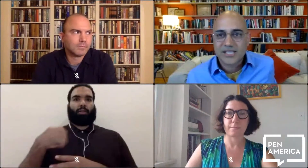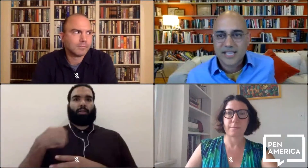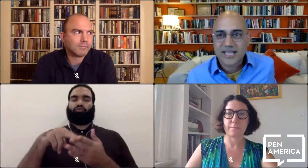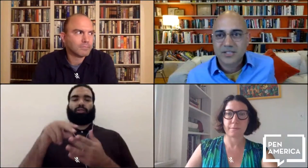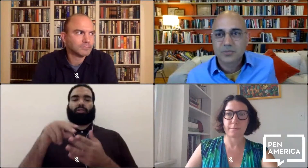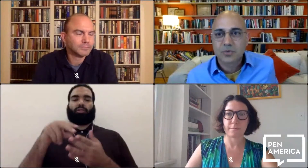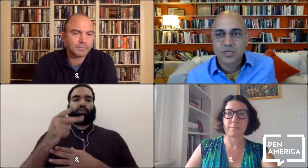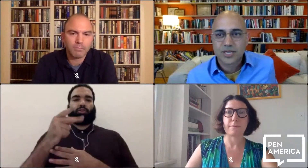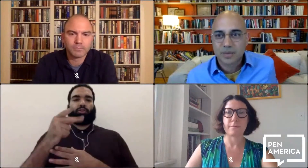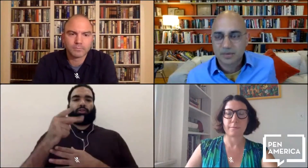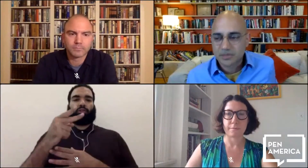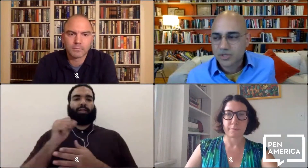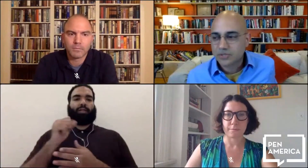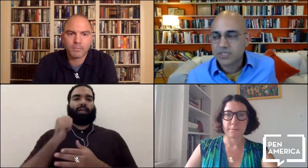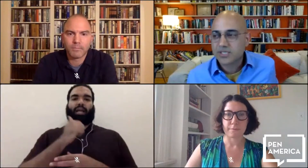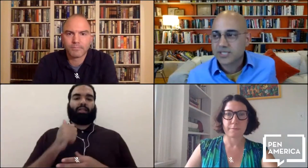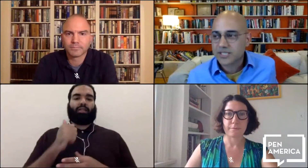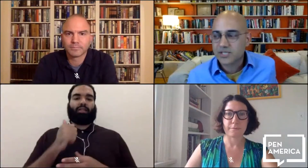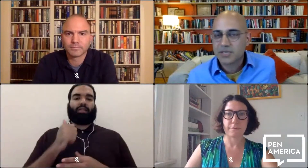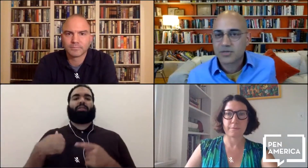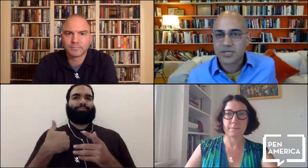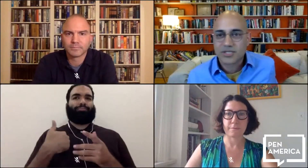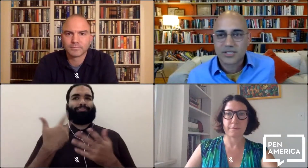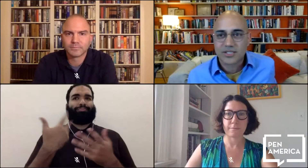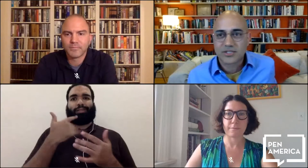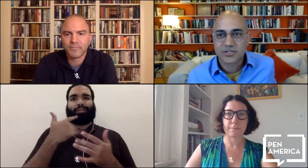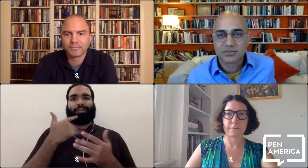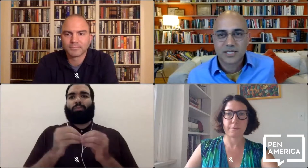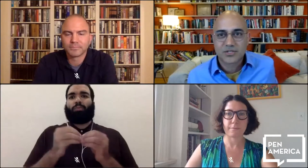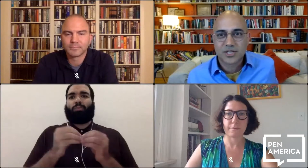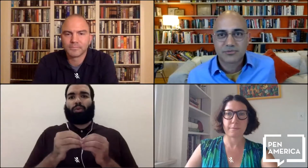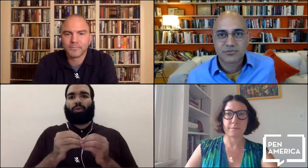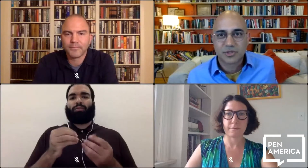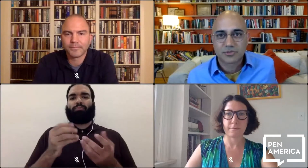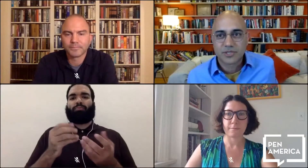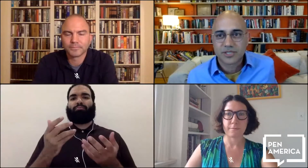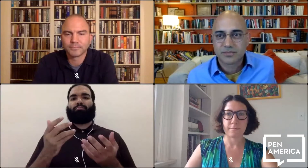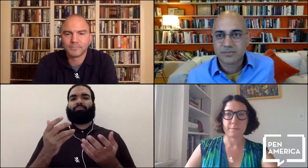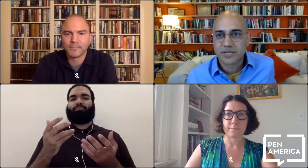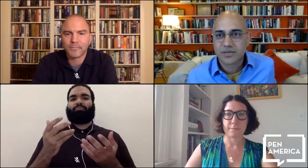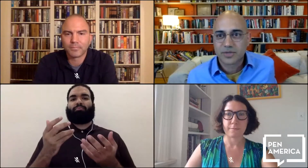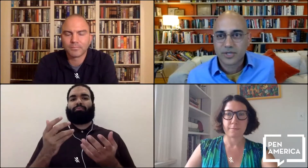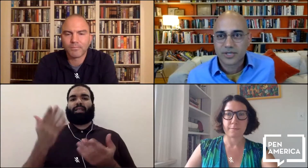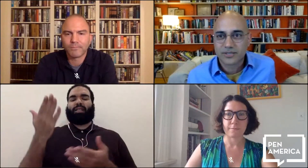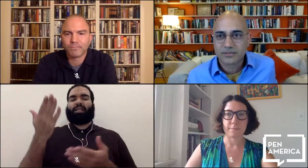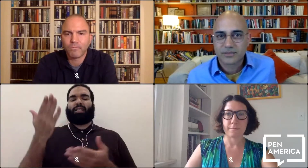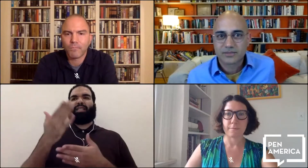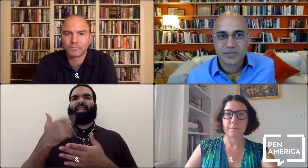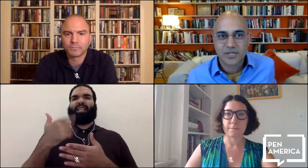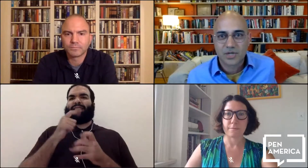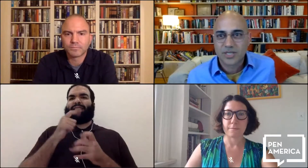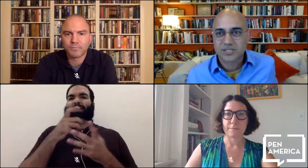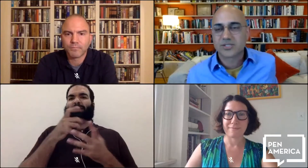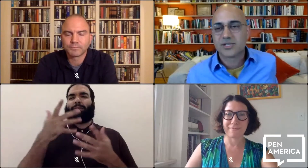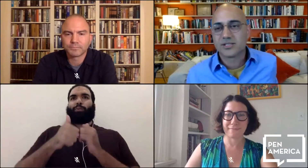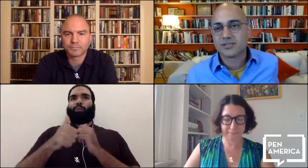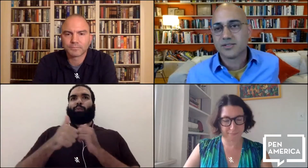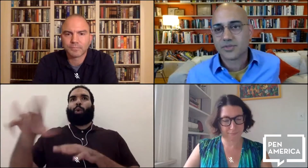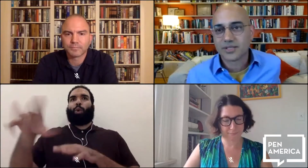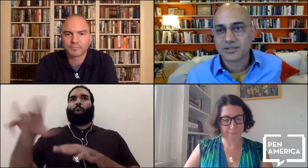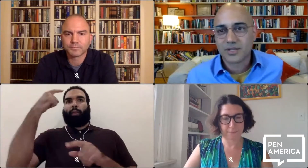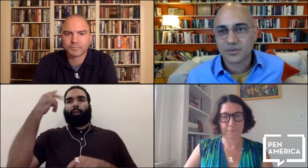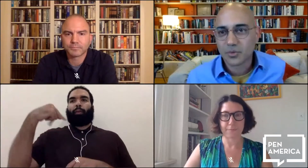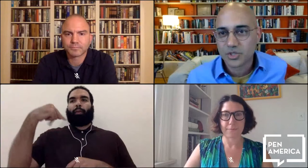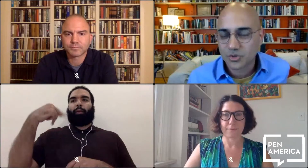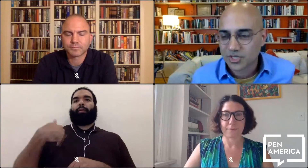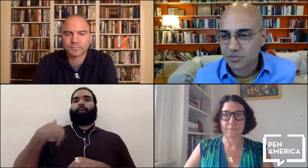I say that a little more than I probably should, because it tends to make critics think that you're making yourself look really, good, and tells audiences that you